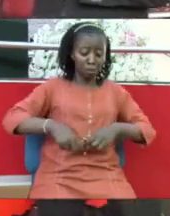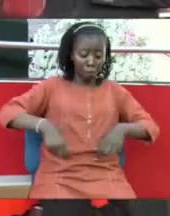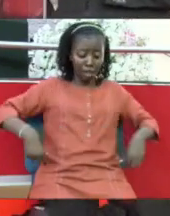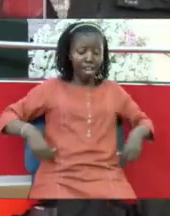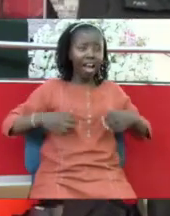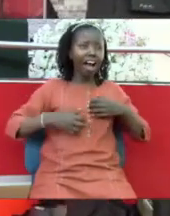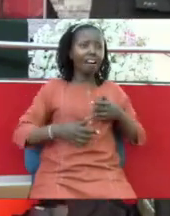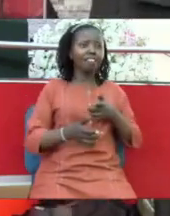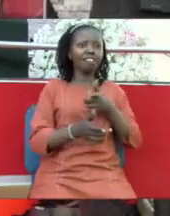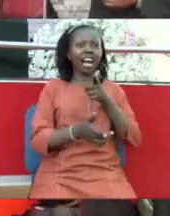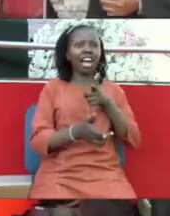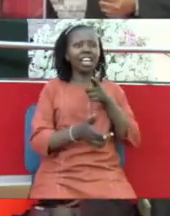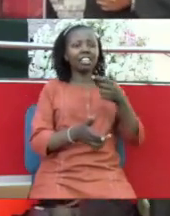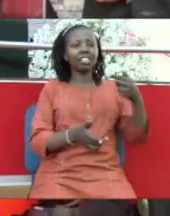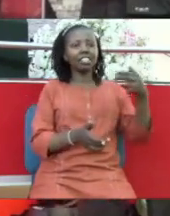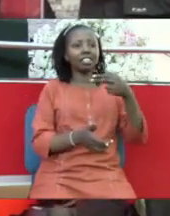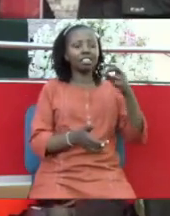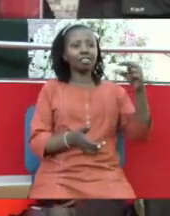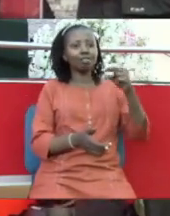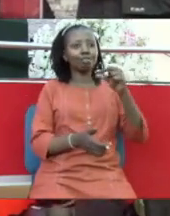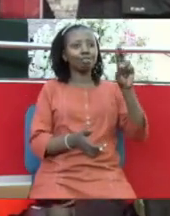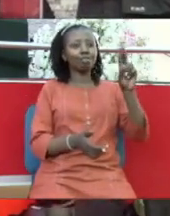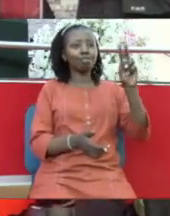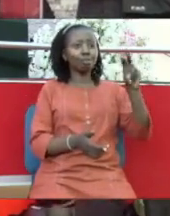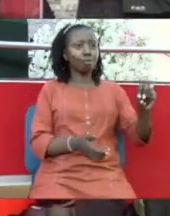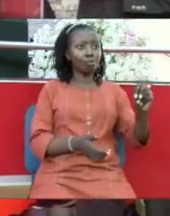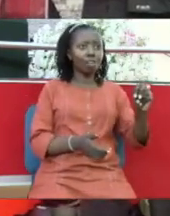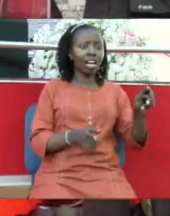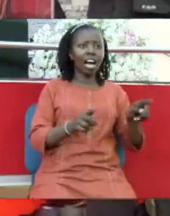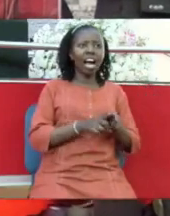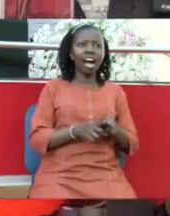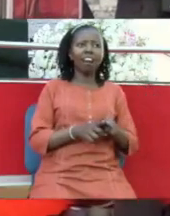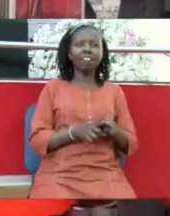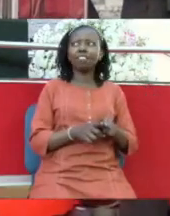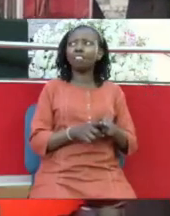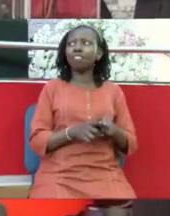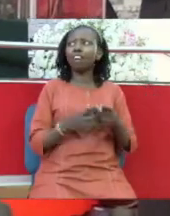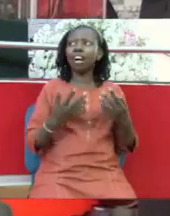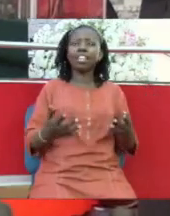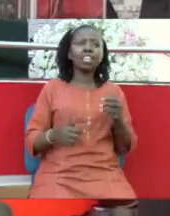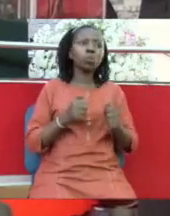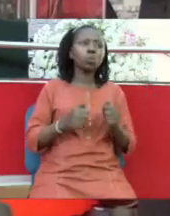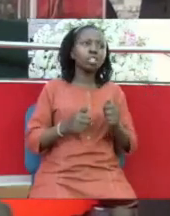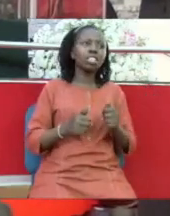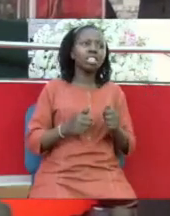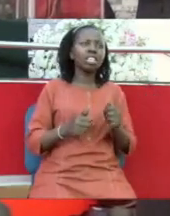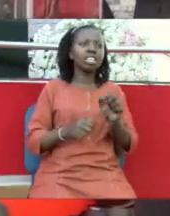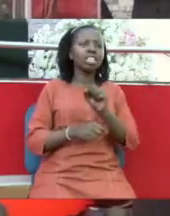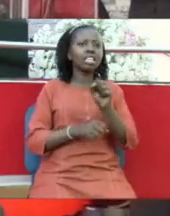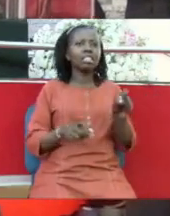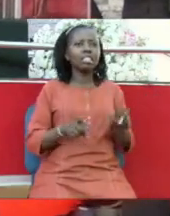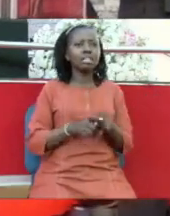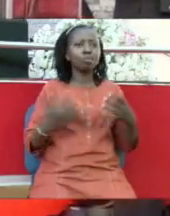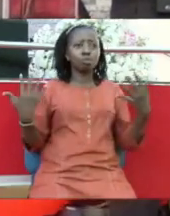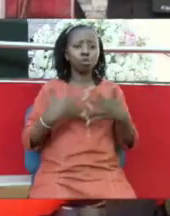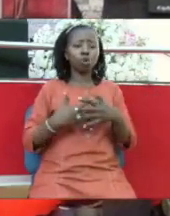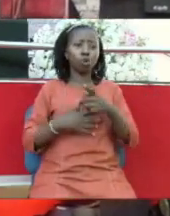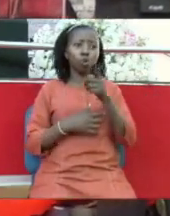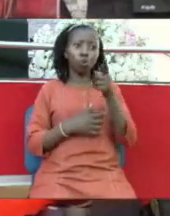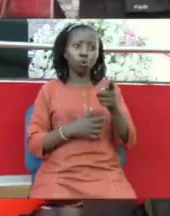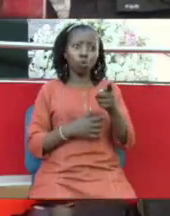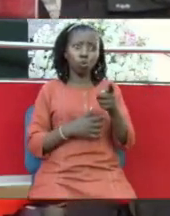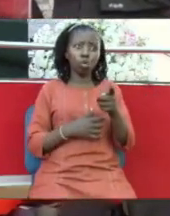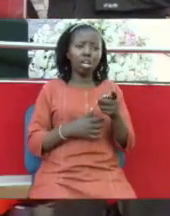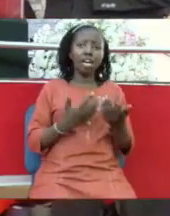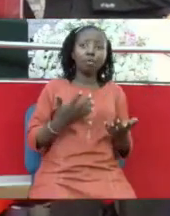It has the electric taser, he points to you and it touches you and you Amen. You fall down. Amen. It might have the pepper